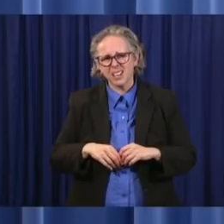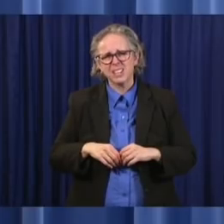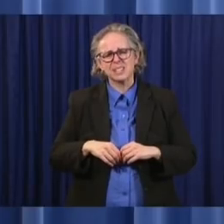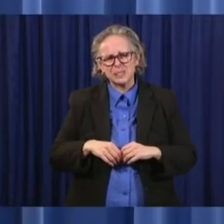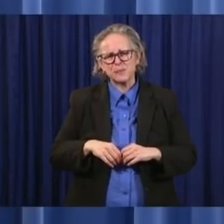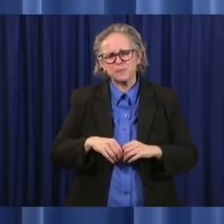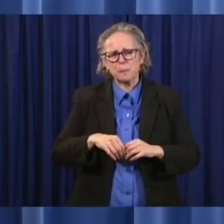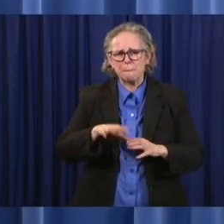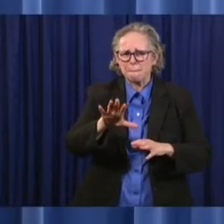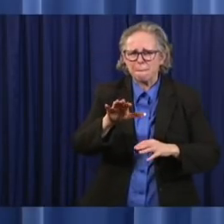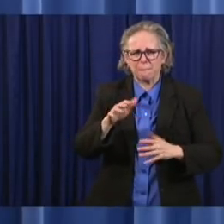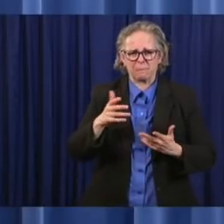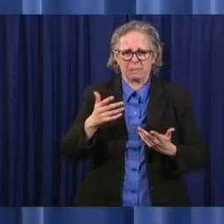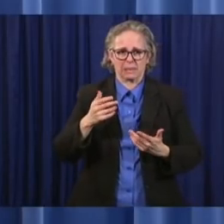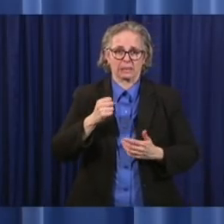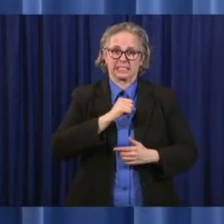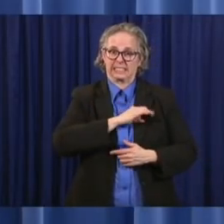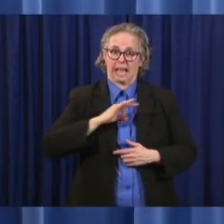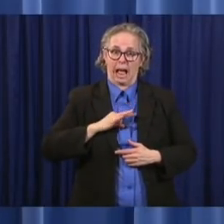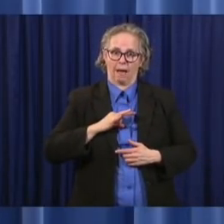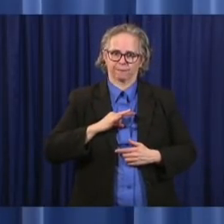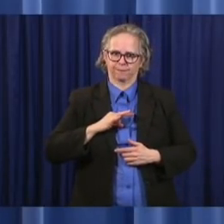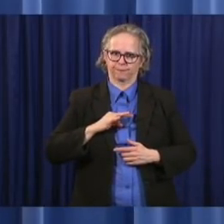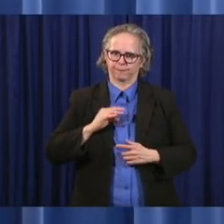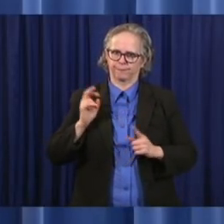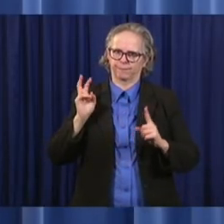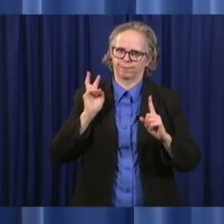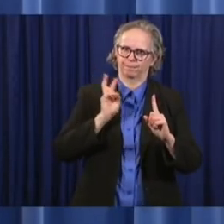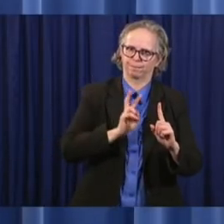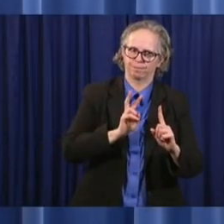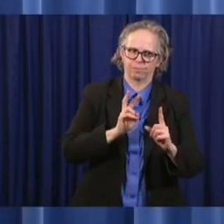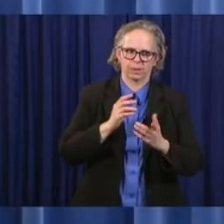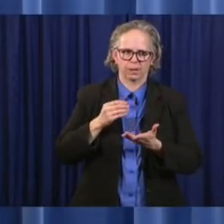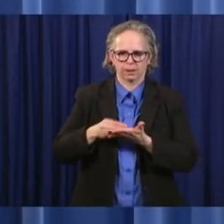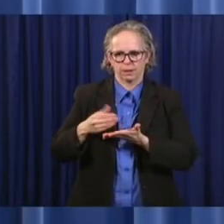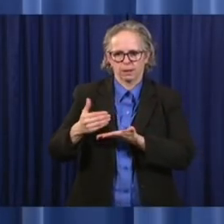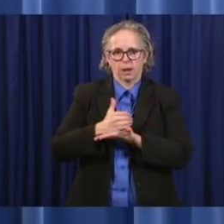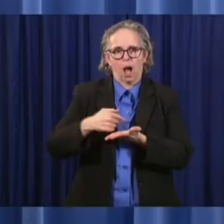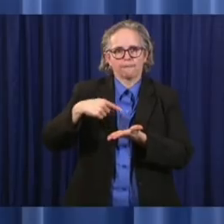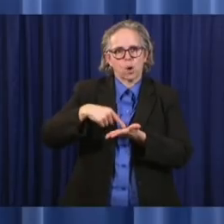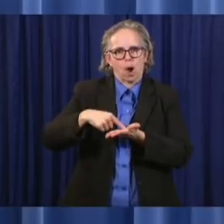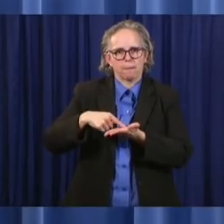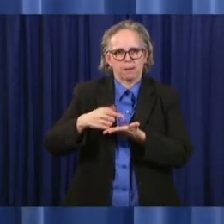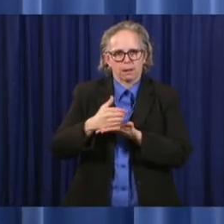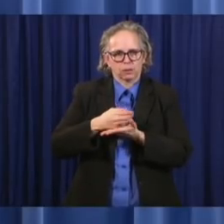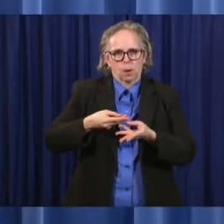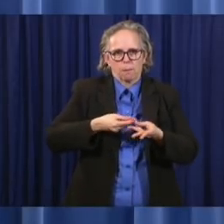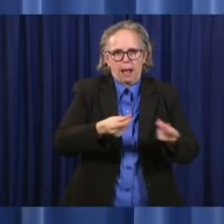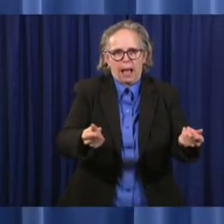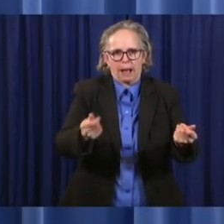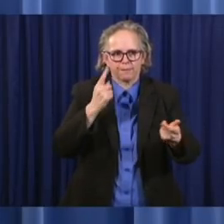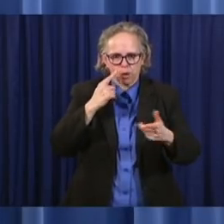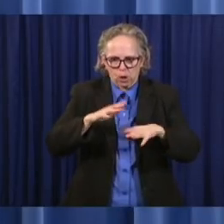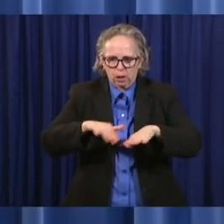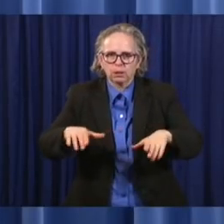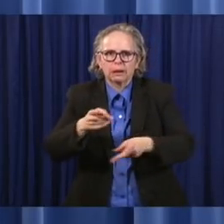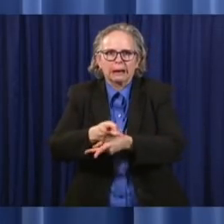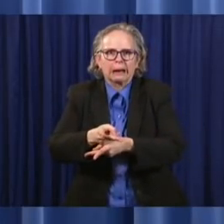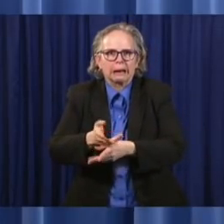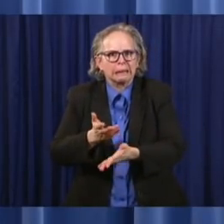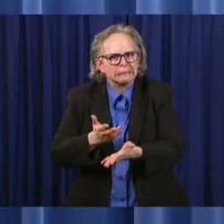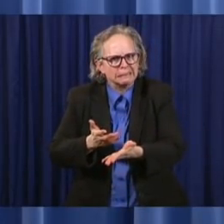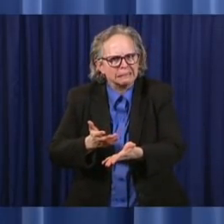child care provider can actually financially do it. And so, we've had special orders, special rules